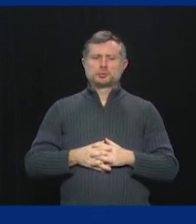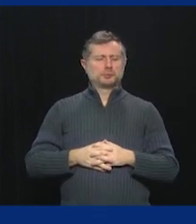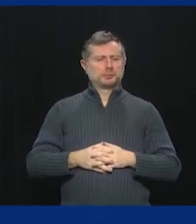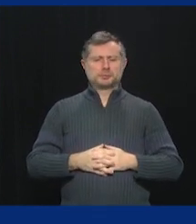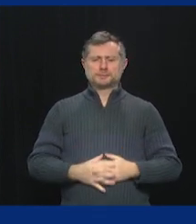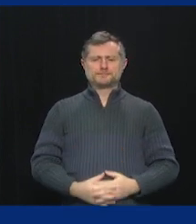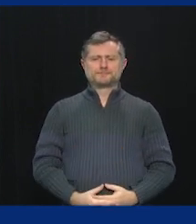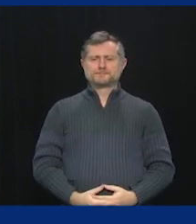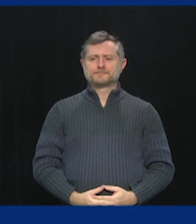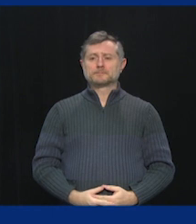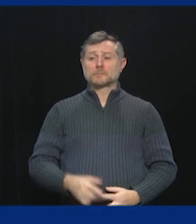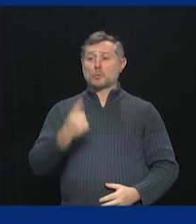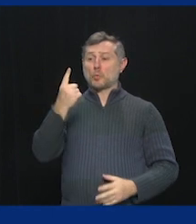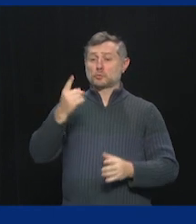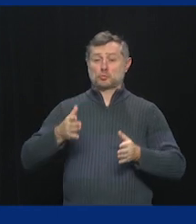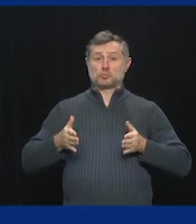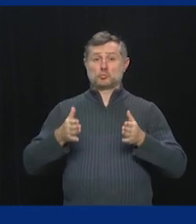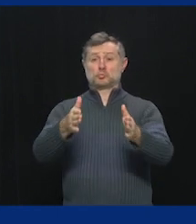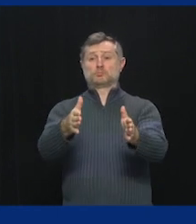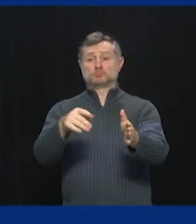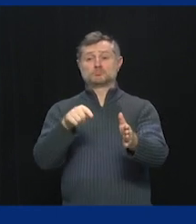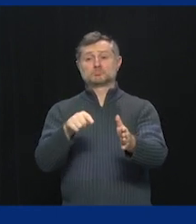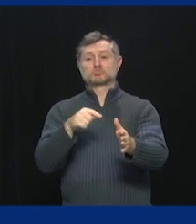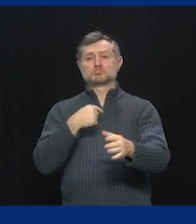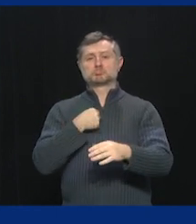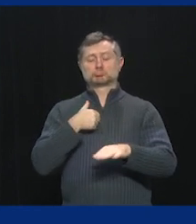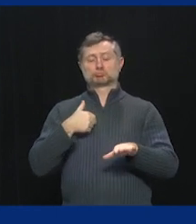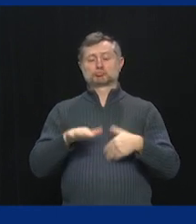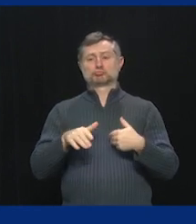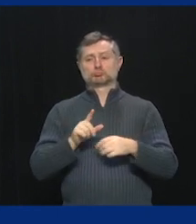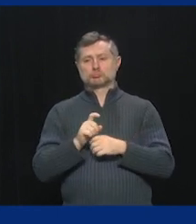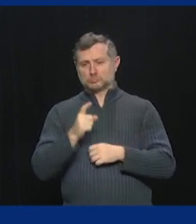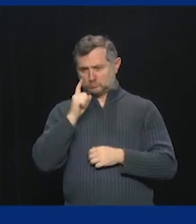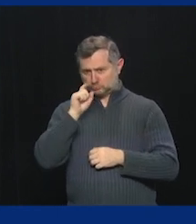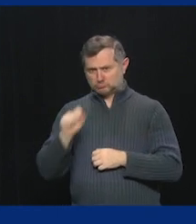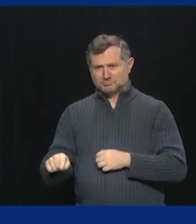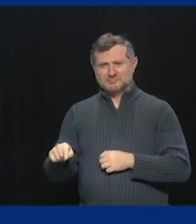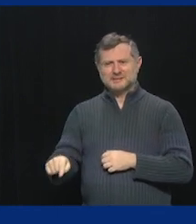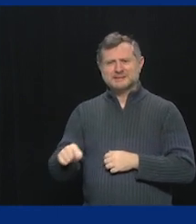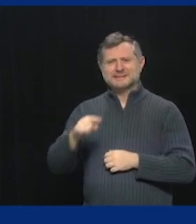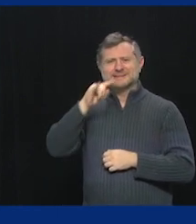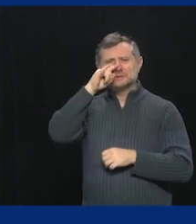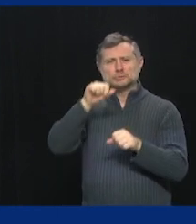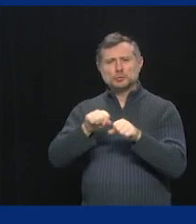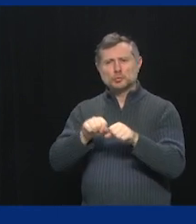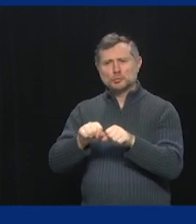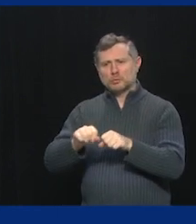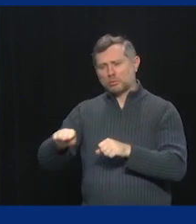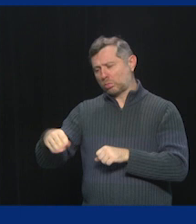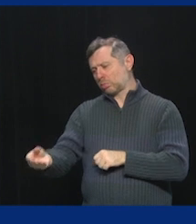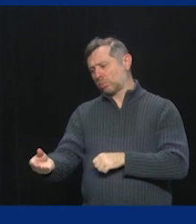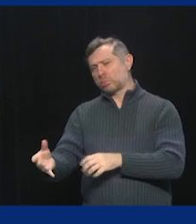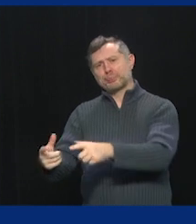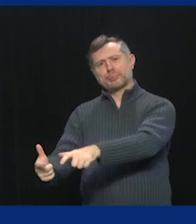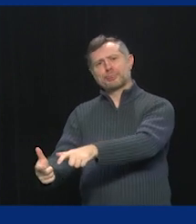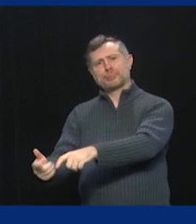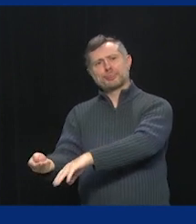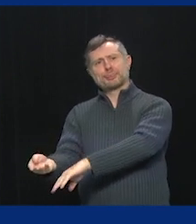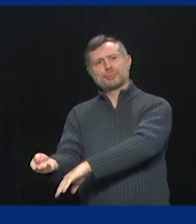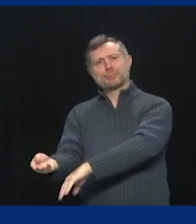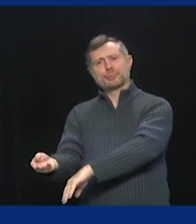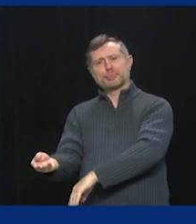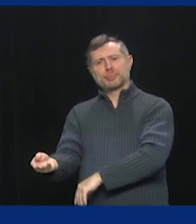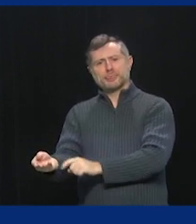saw little kids' shoes in puddles outside, and walked into some of the homes and realized these